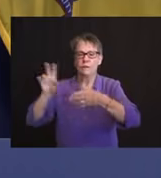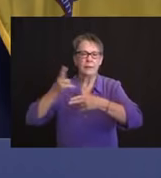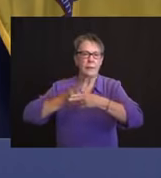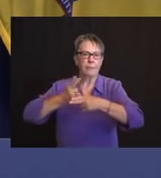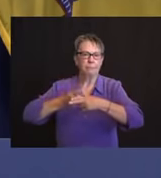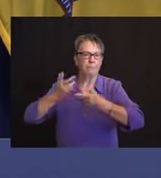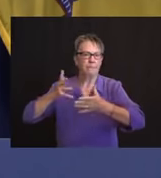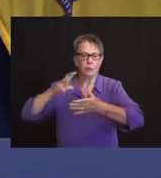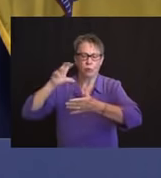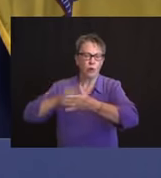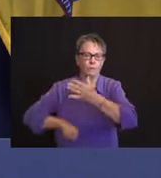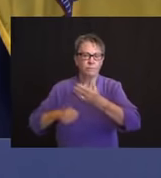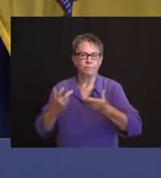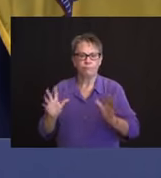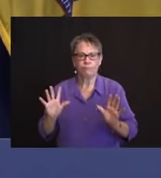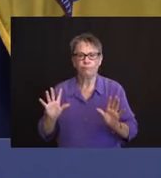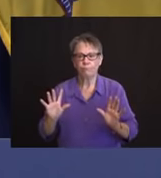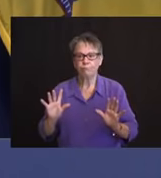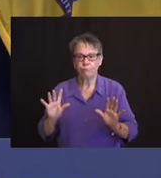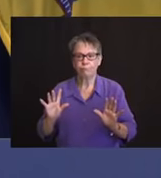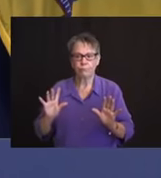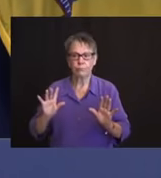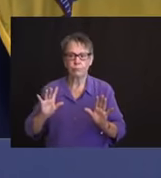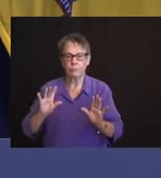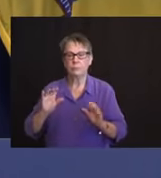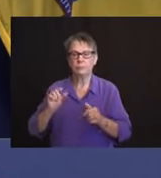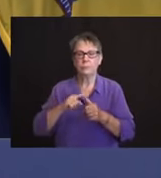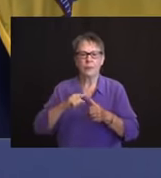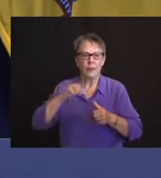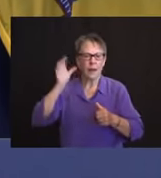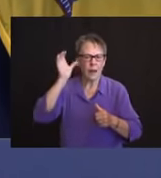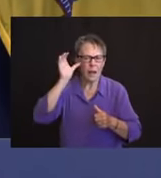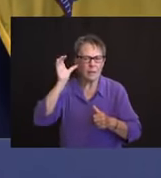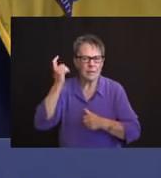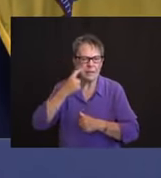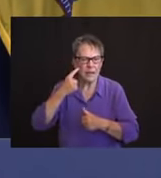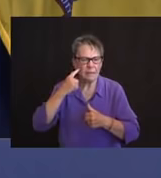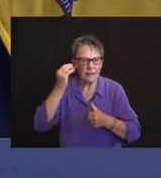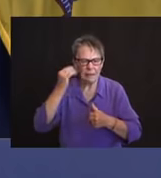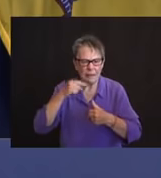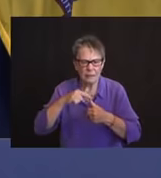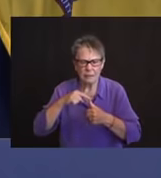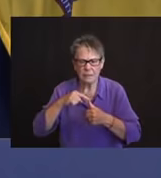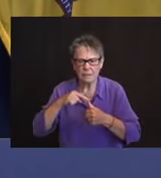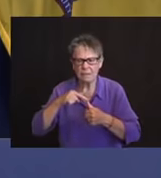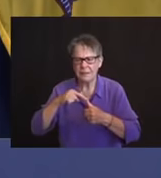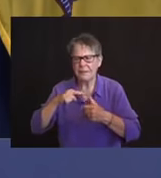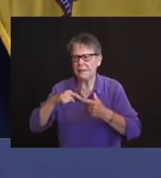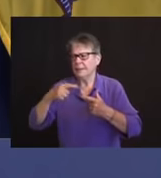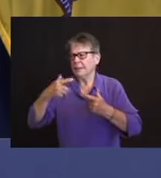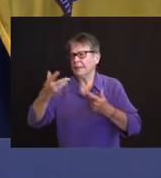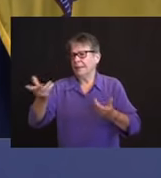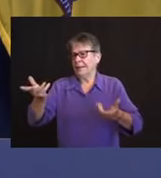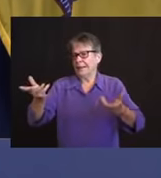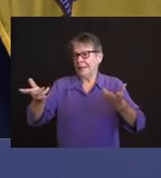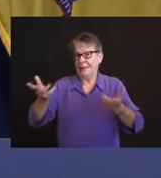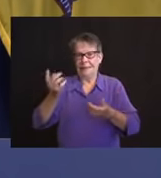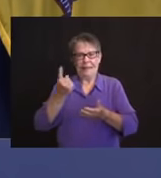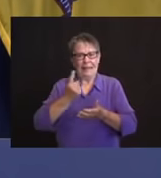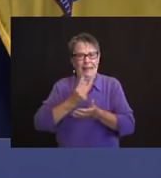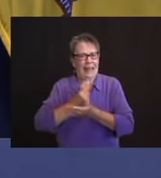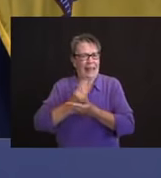So on Columbus, I'll go through in order. On Columbus, I haven't given it, I gave you a preliminary answer, or